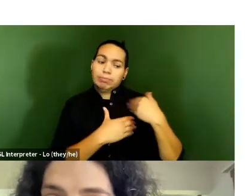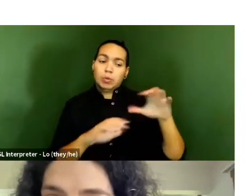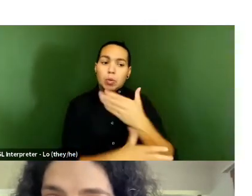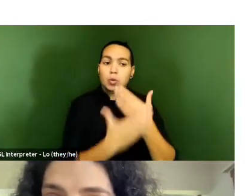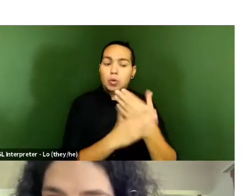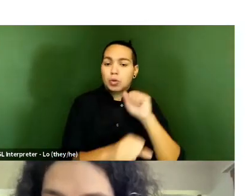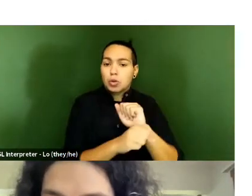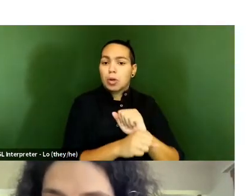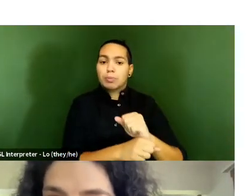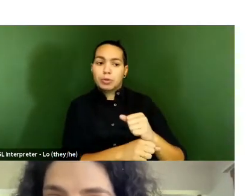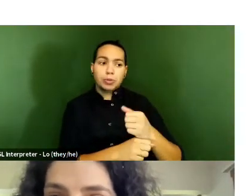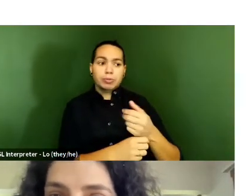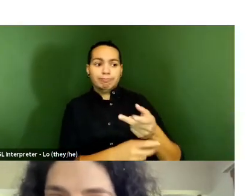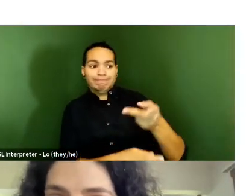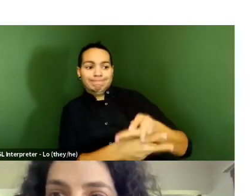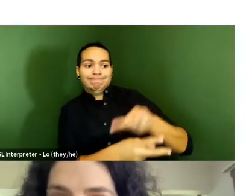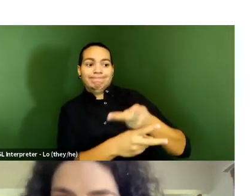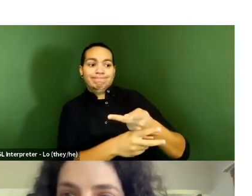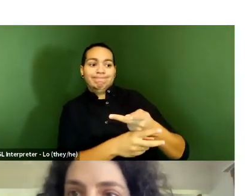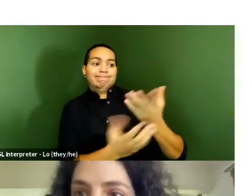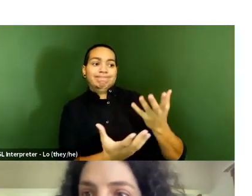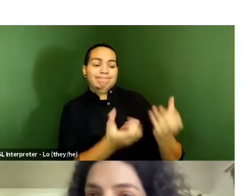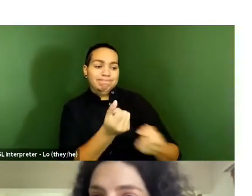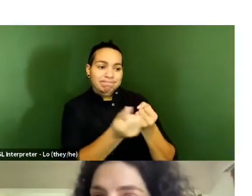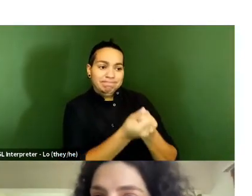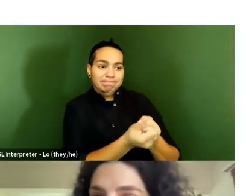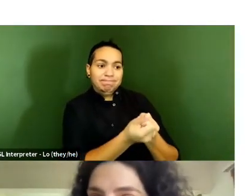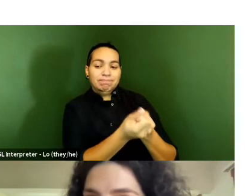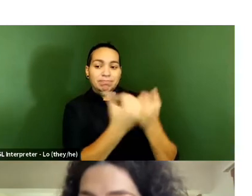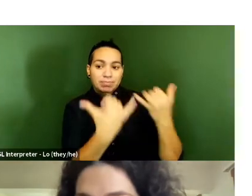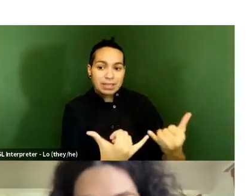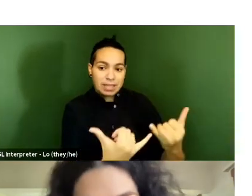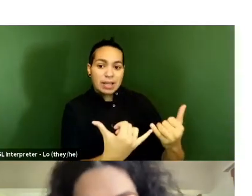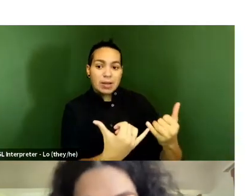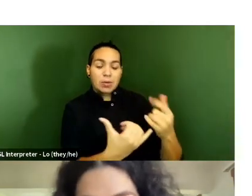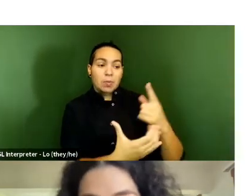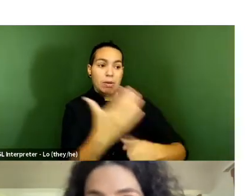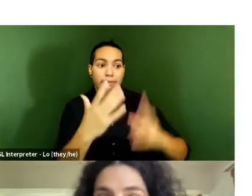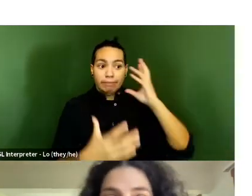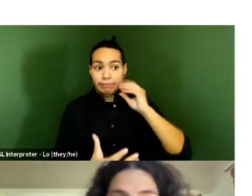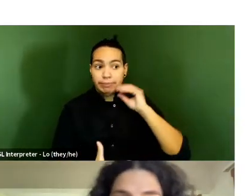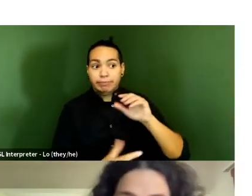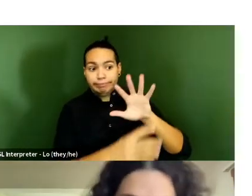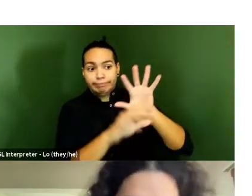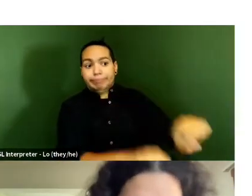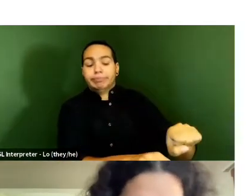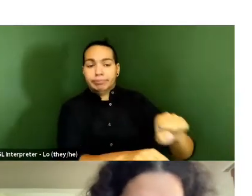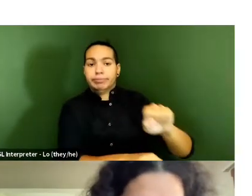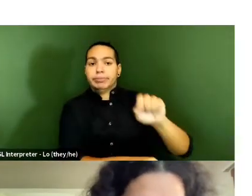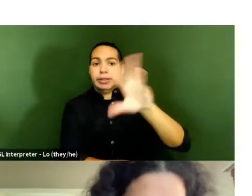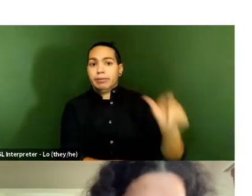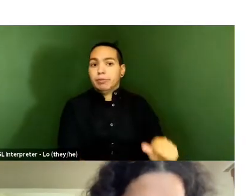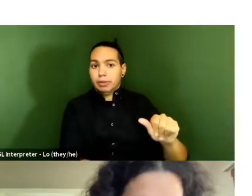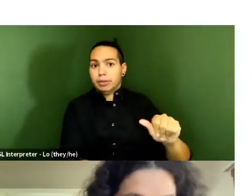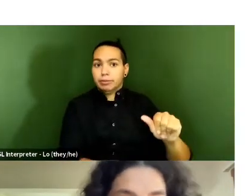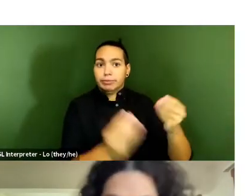pay off their colonization on the African continent? Oh, I'm gonna be honest.